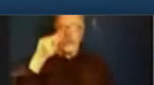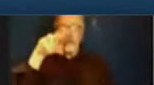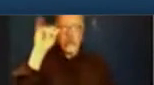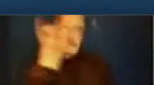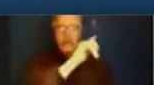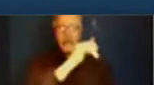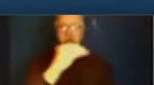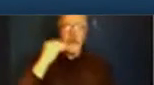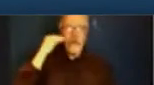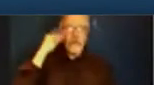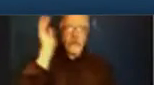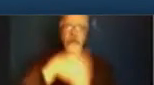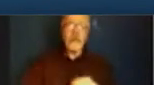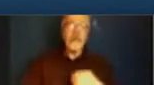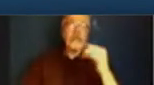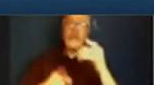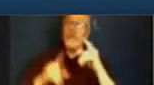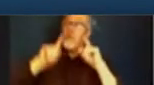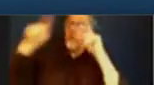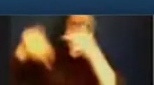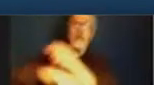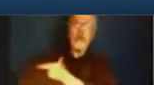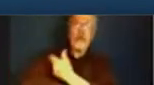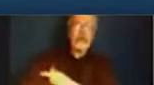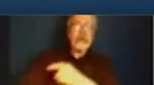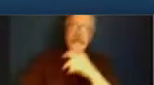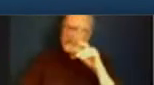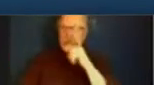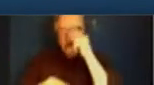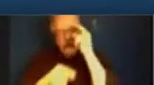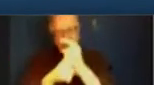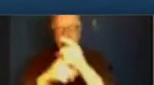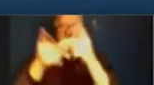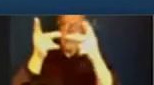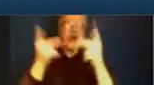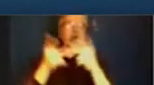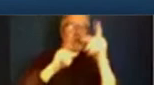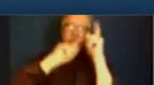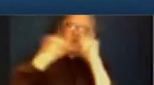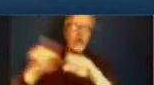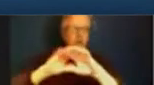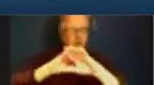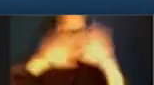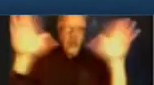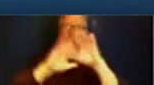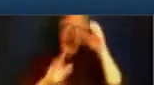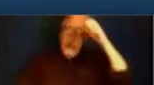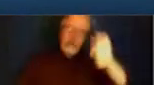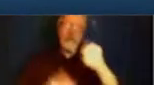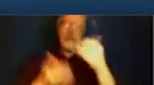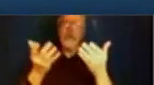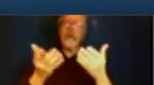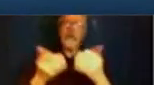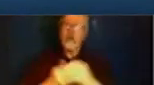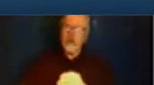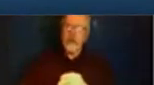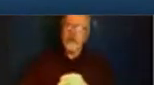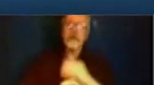test or going to the ER to get a test, in particular when the weather was bad and some of the test sites were closed.